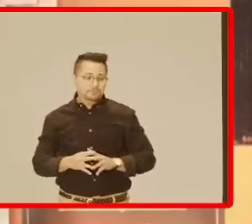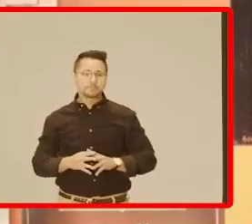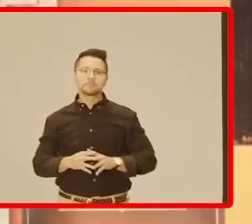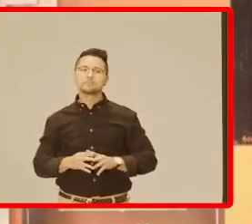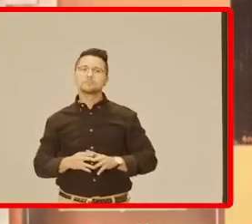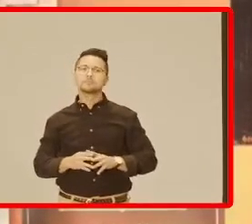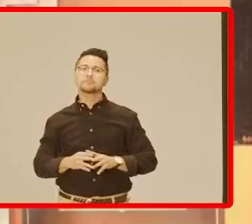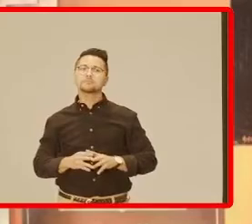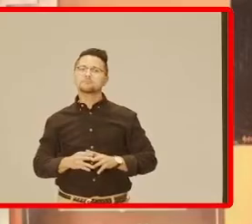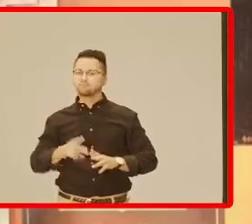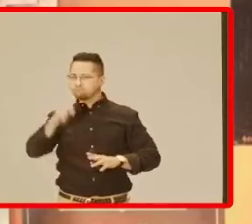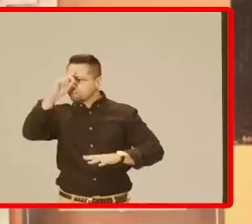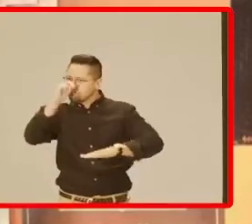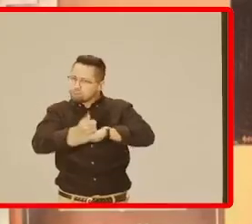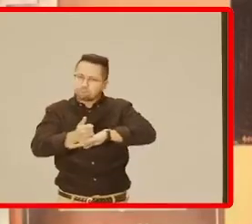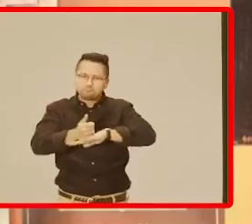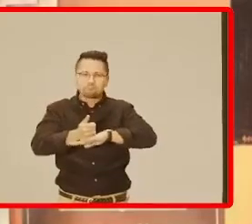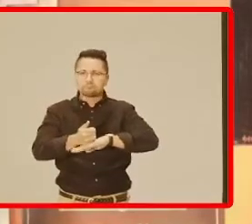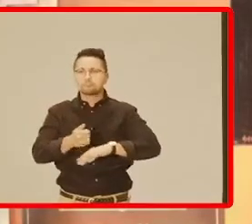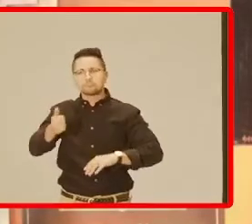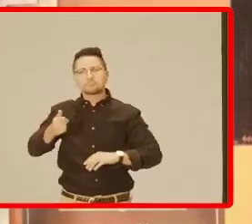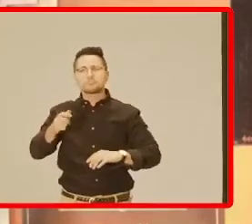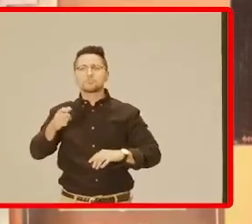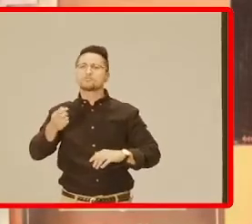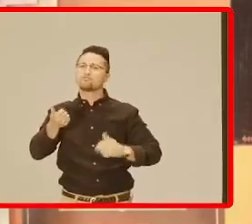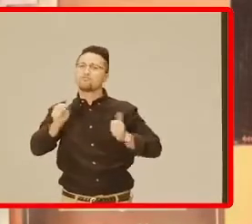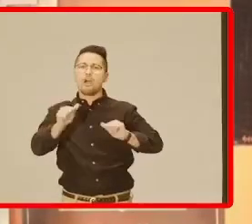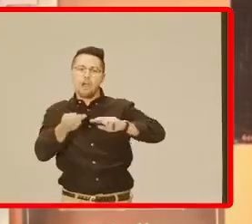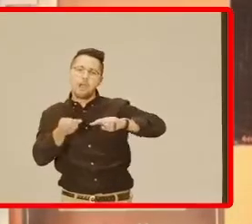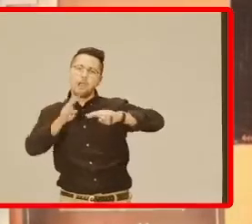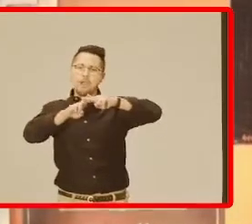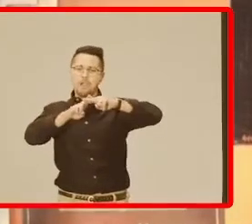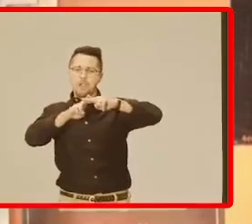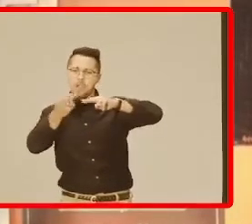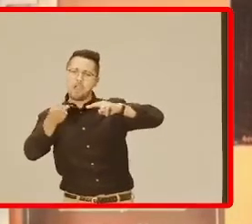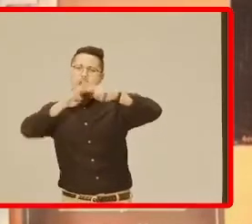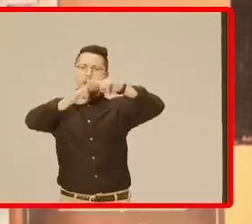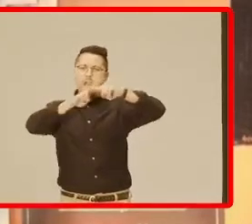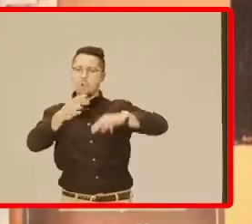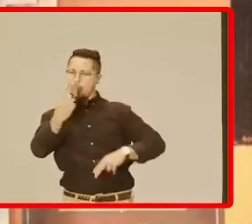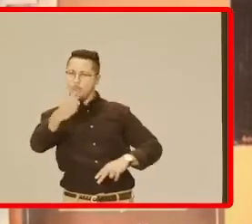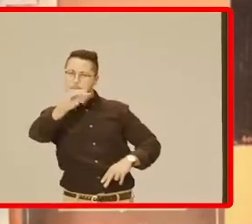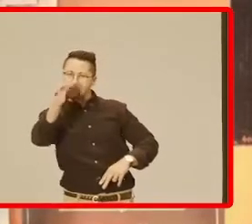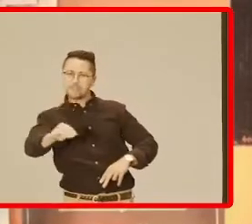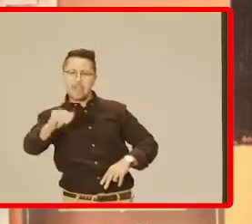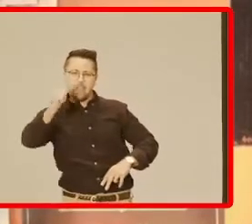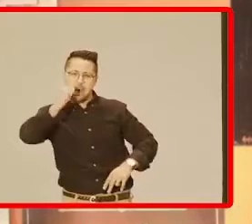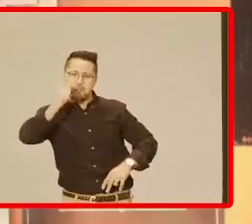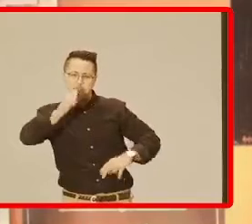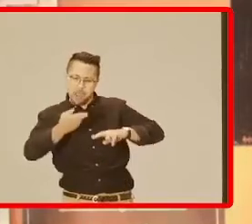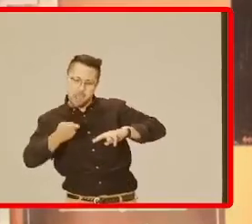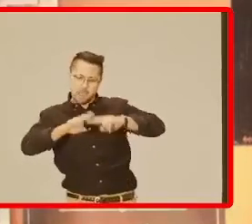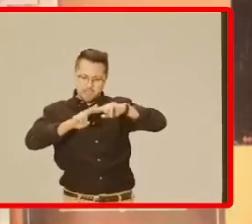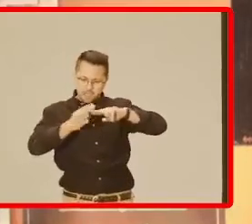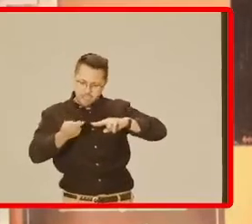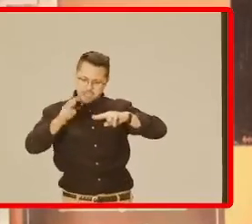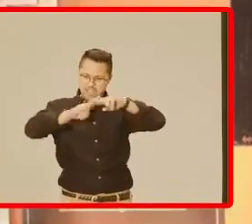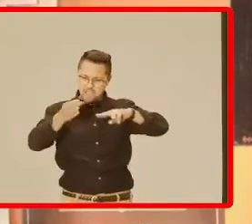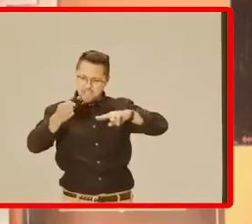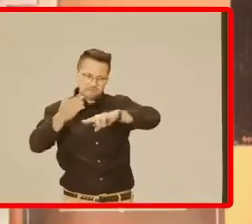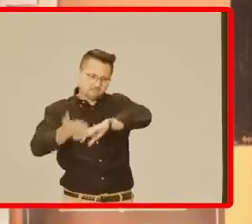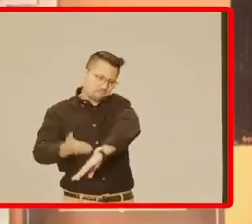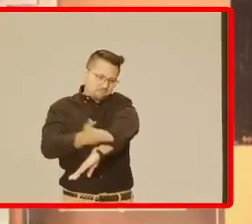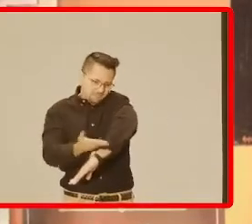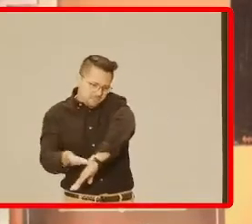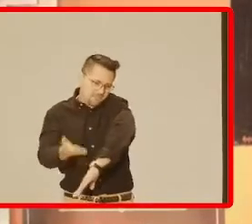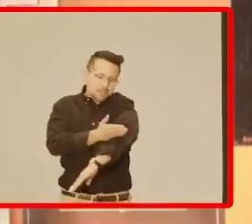committing himself to just get 1% better each day. And I'm looking forward to hearing from him and his